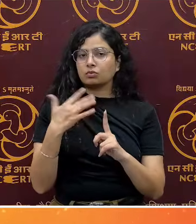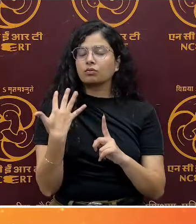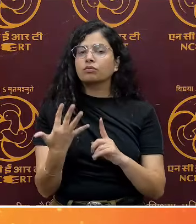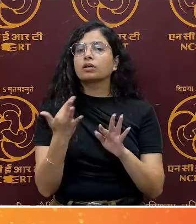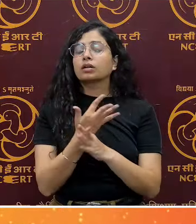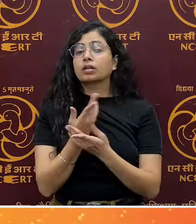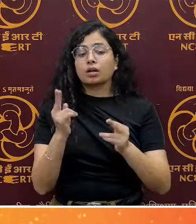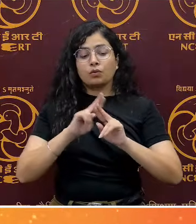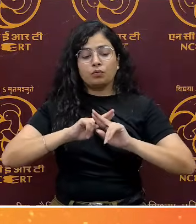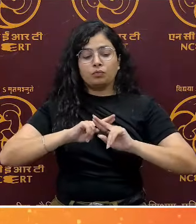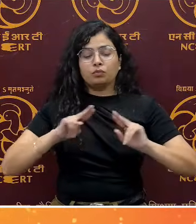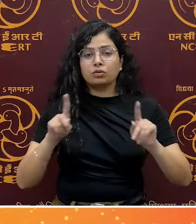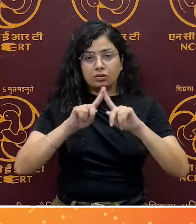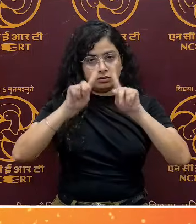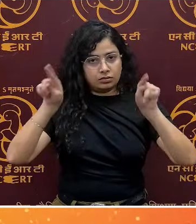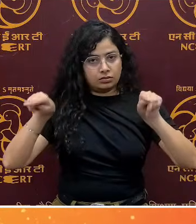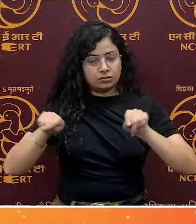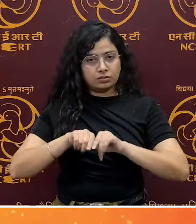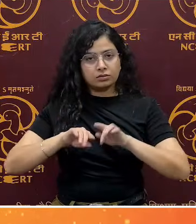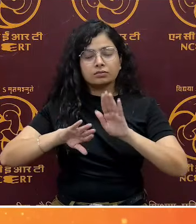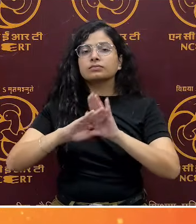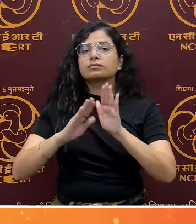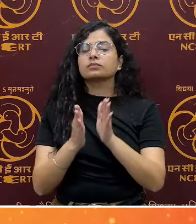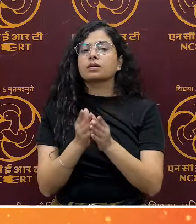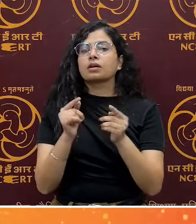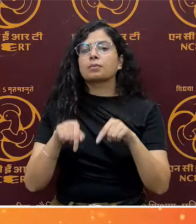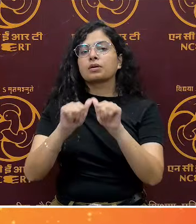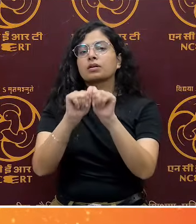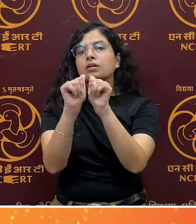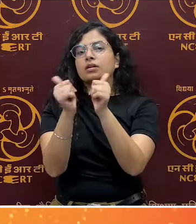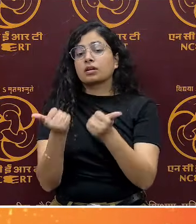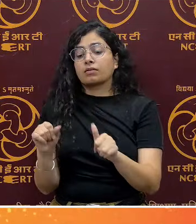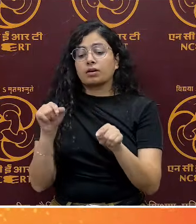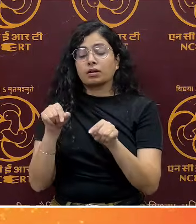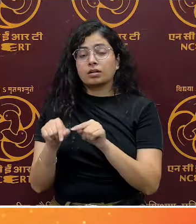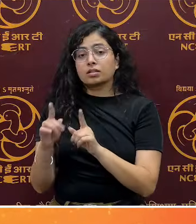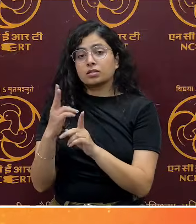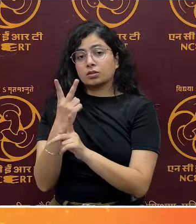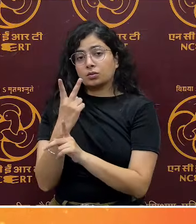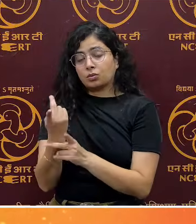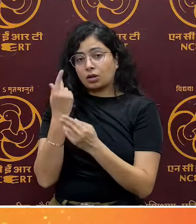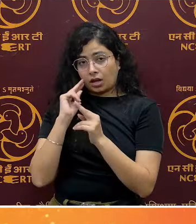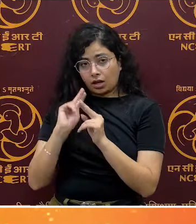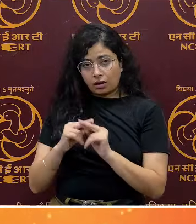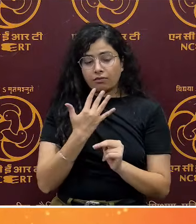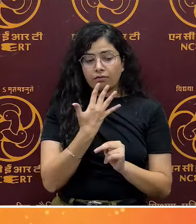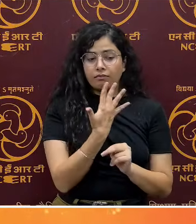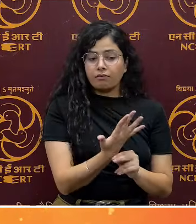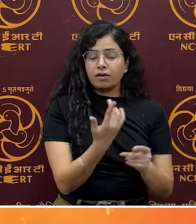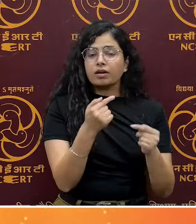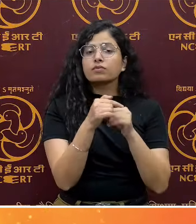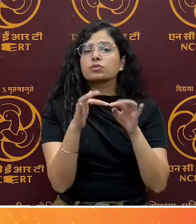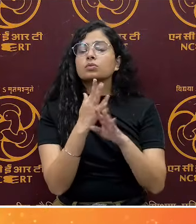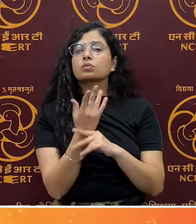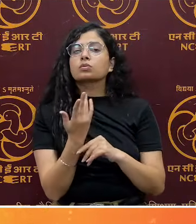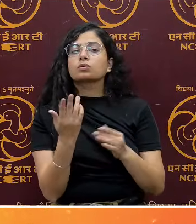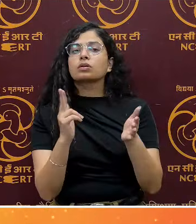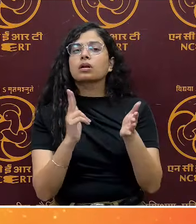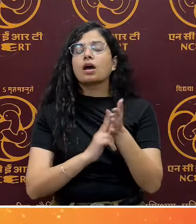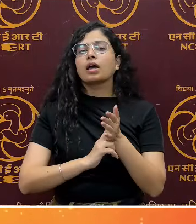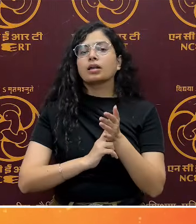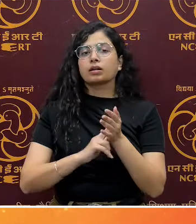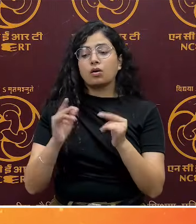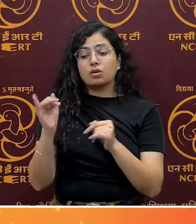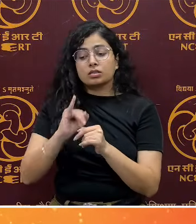full rectangle. That is 30. Now we are dividing that by 2. If we can see 5 is n and 6 is n plus